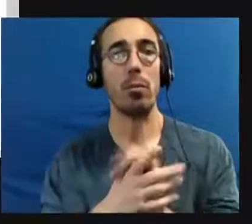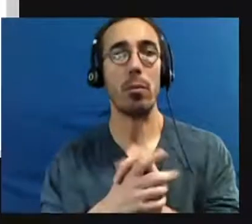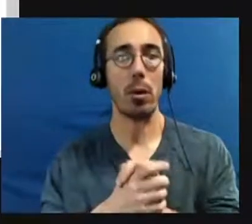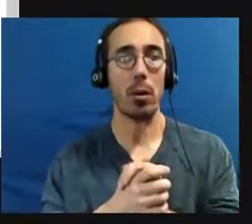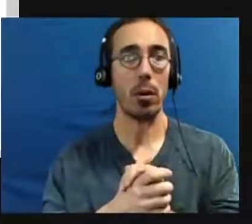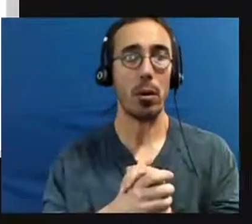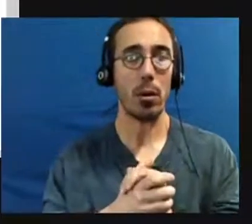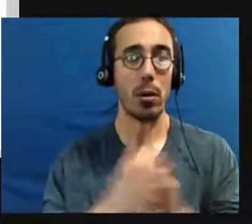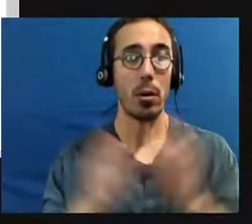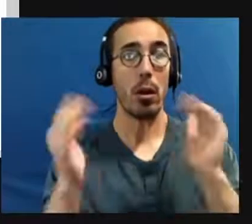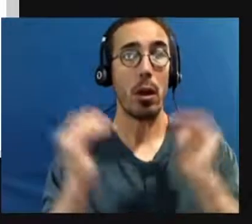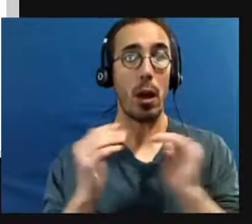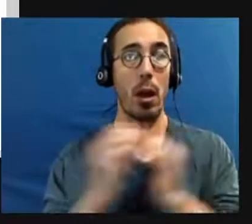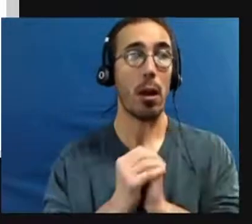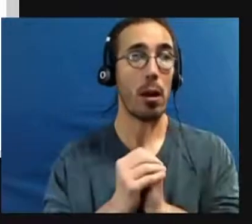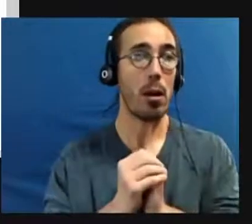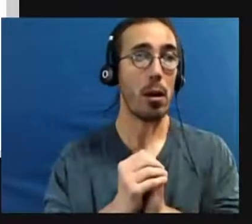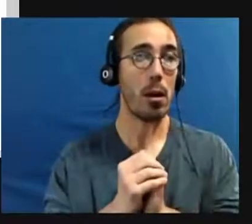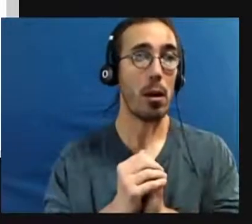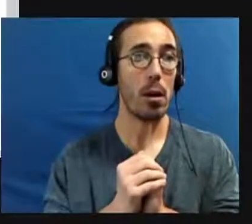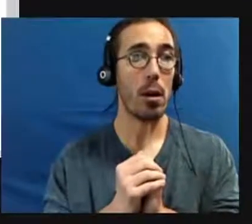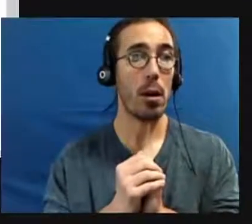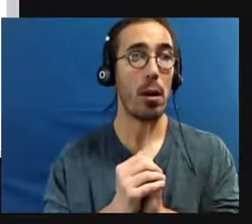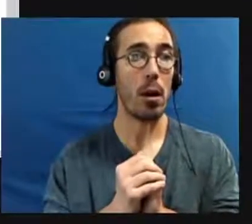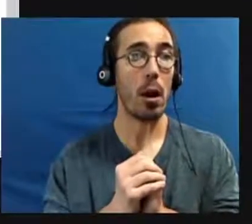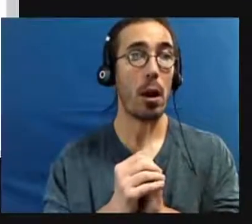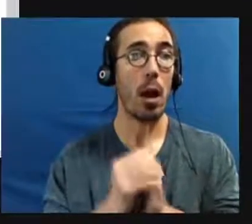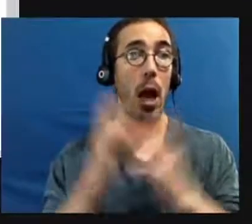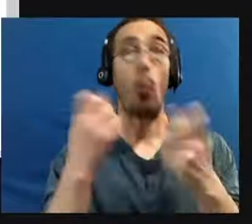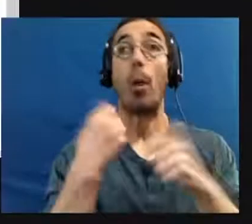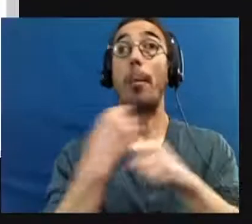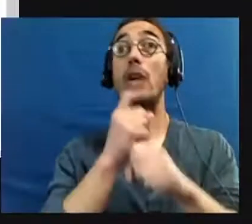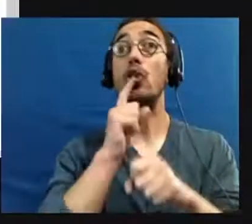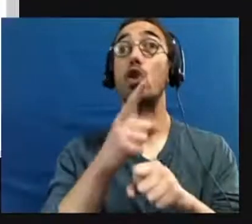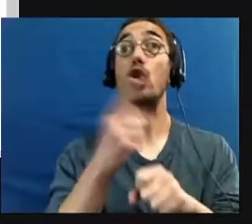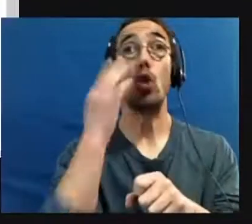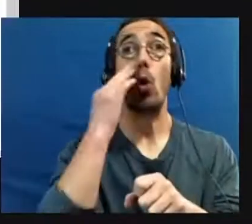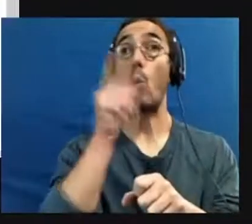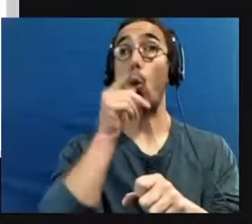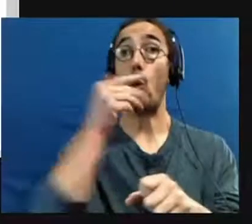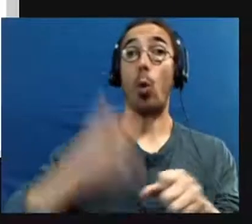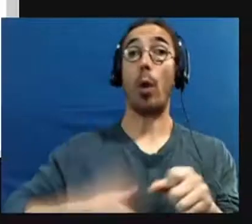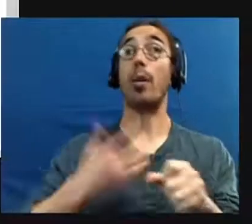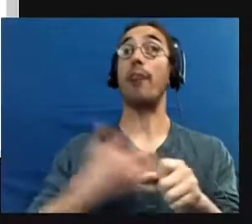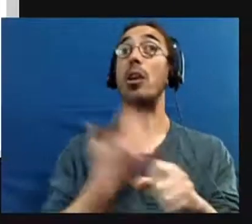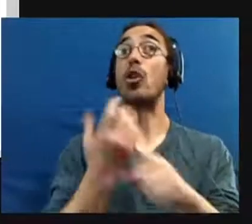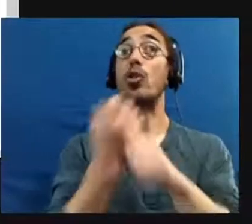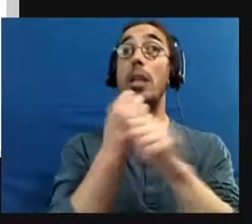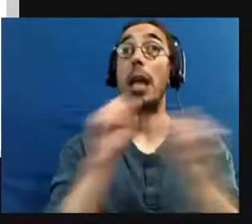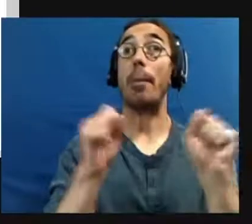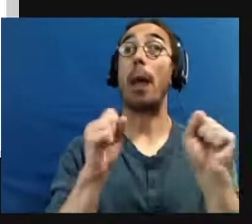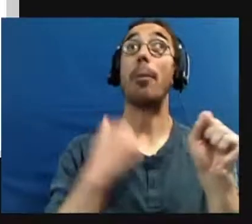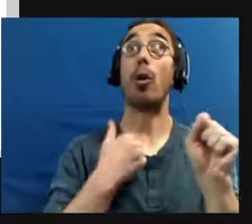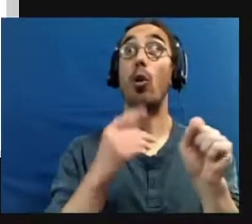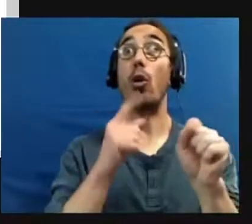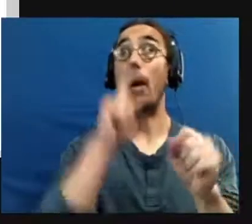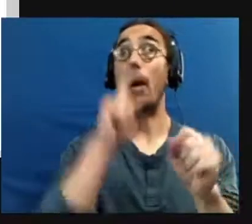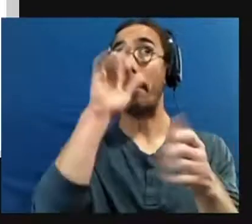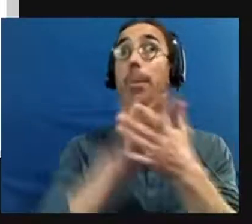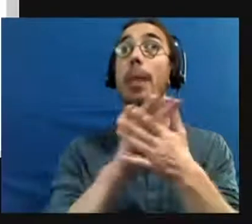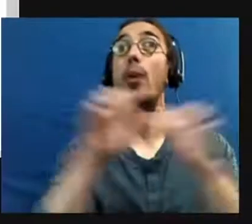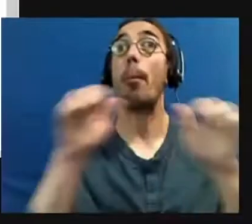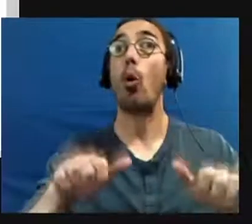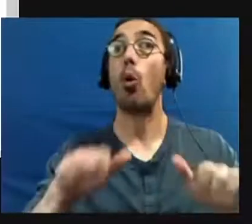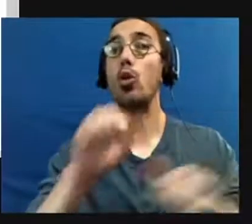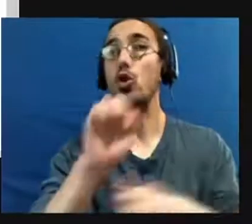So before we move on, just to make sure that you know enough about me to feel safe that I'm a credible source, I'd like to talk a little bit about